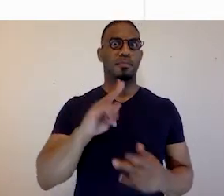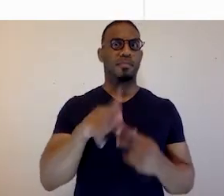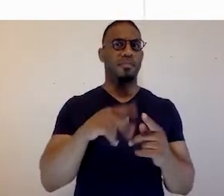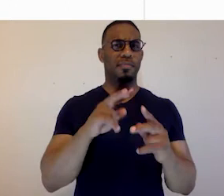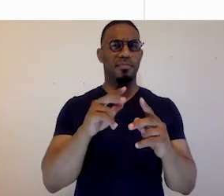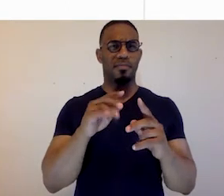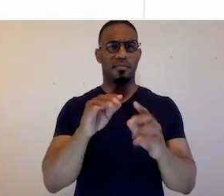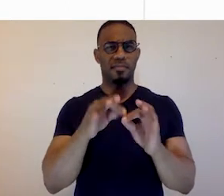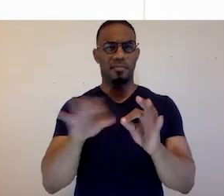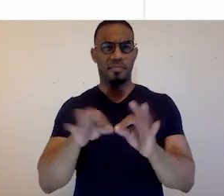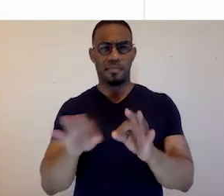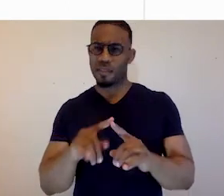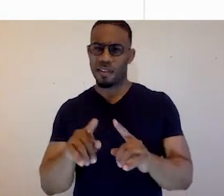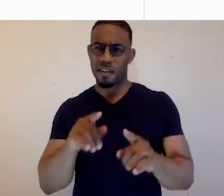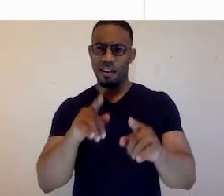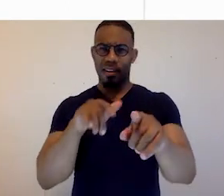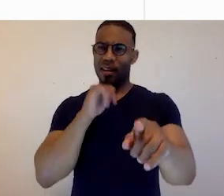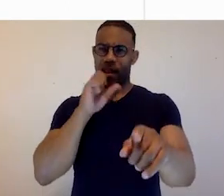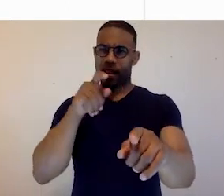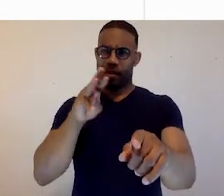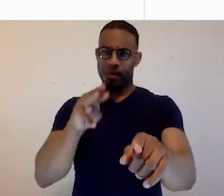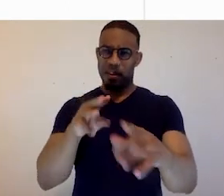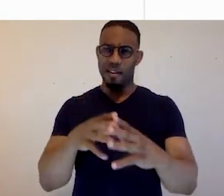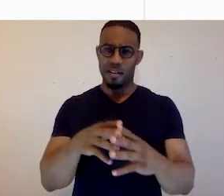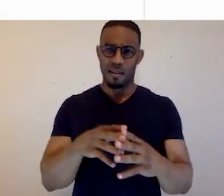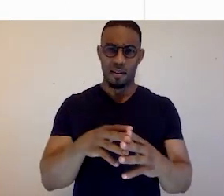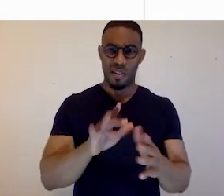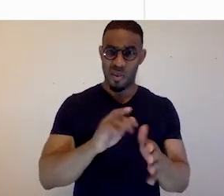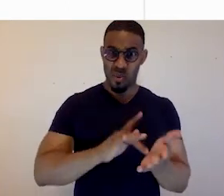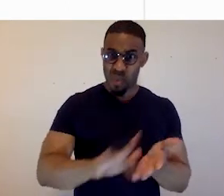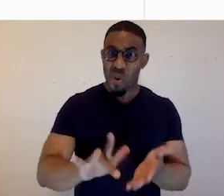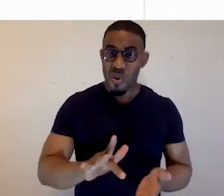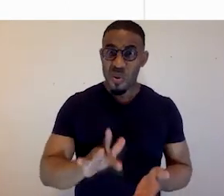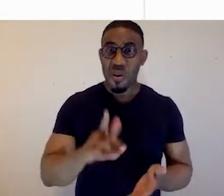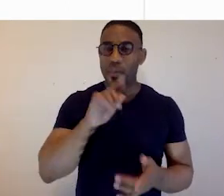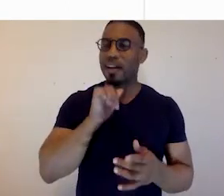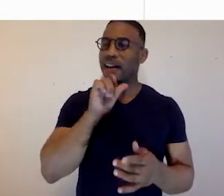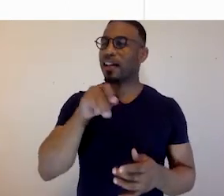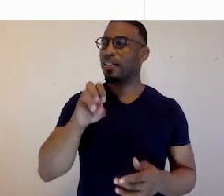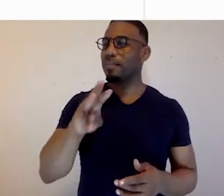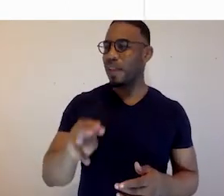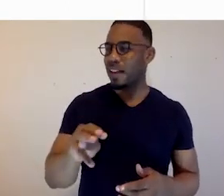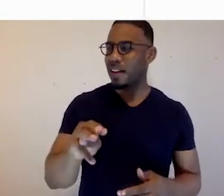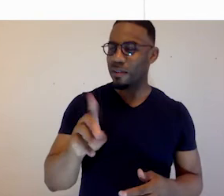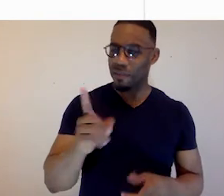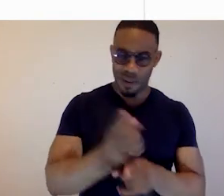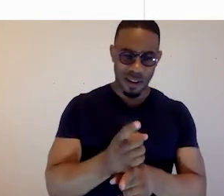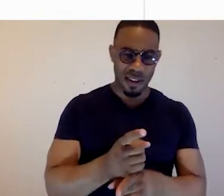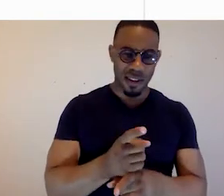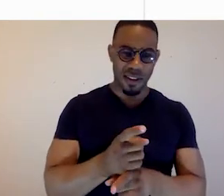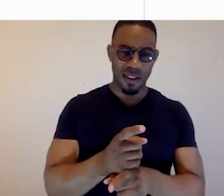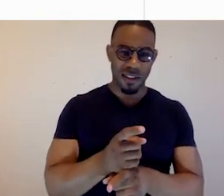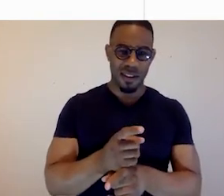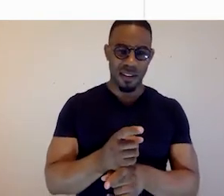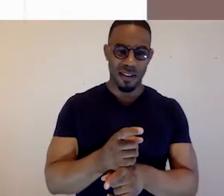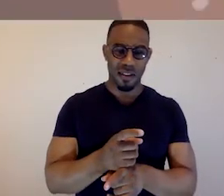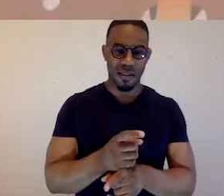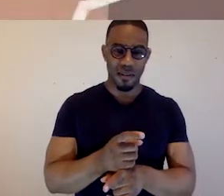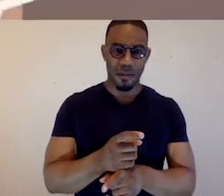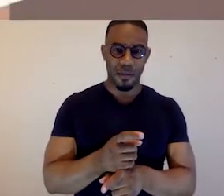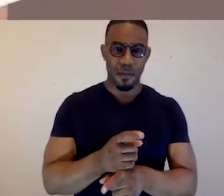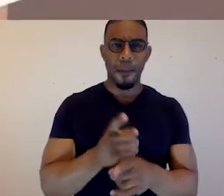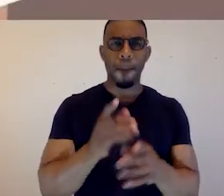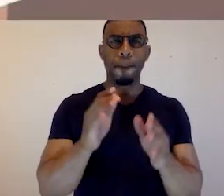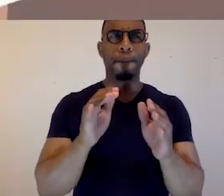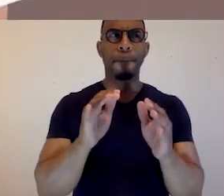of verbiage, but this is not spam. Rude, but not spam, right? So how